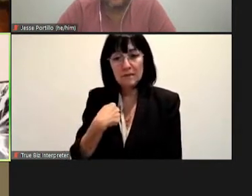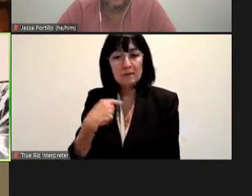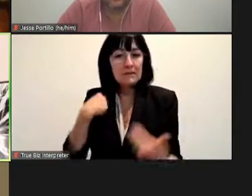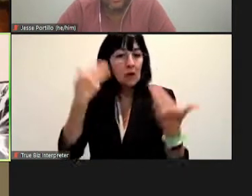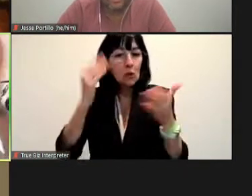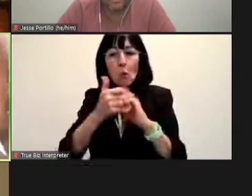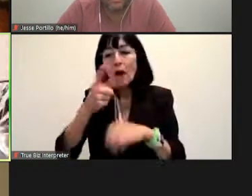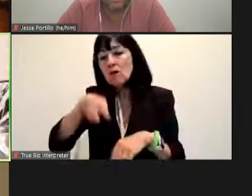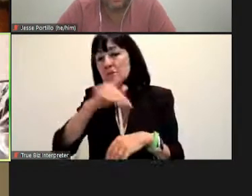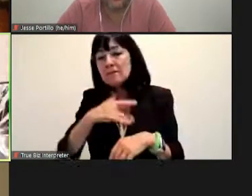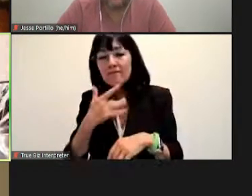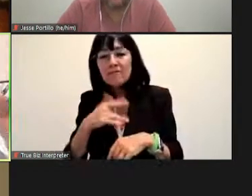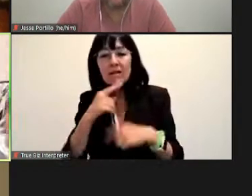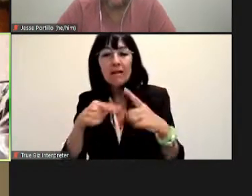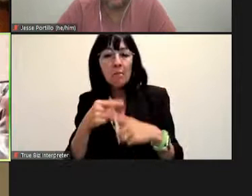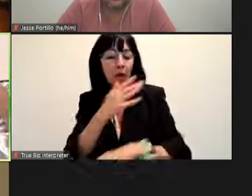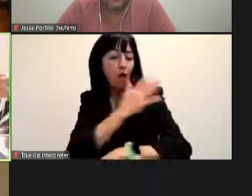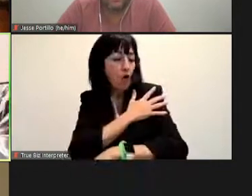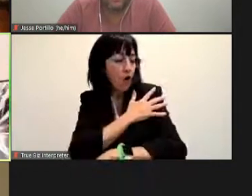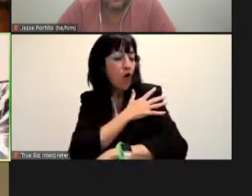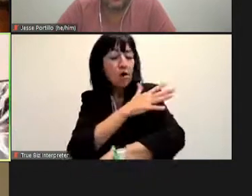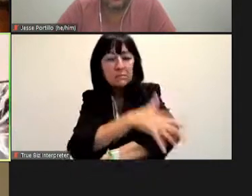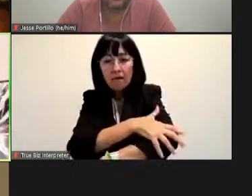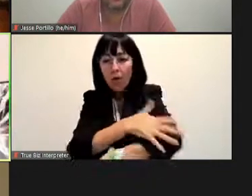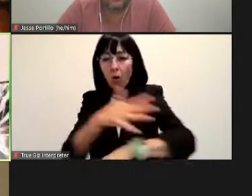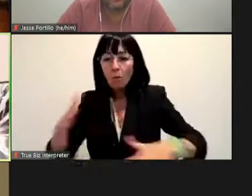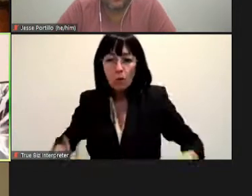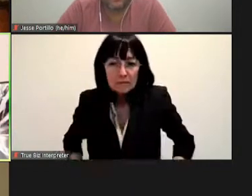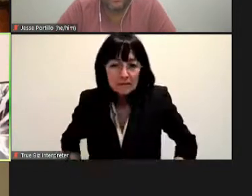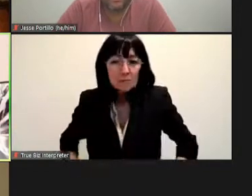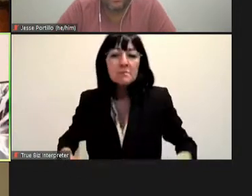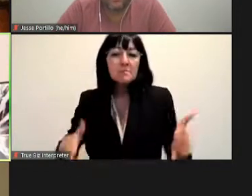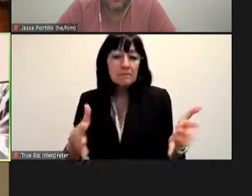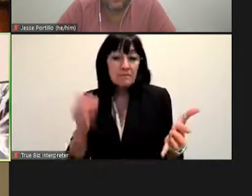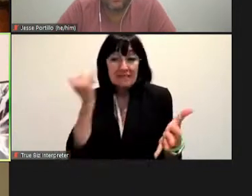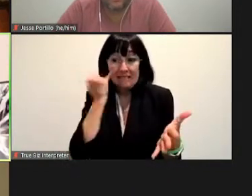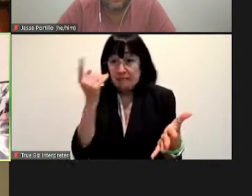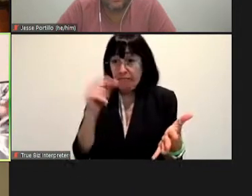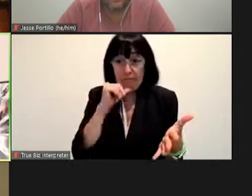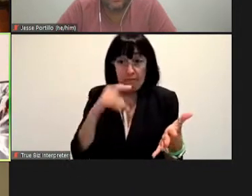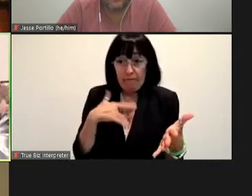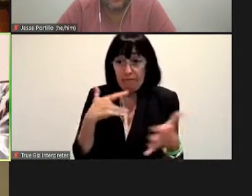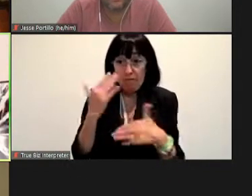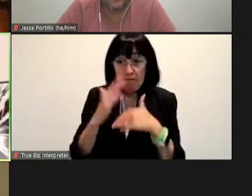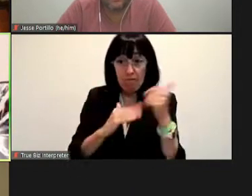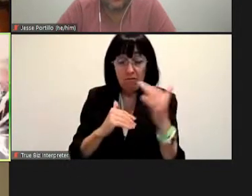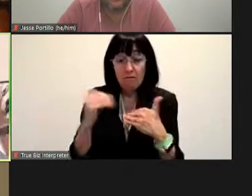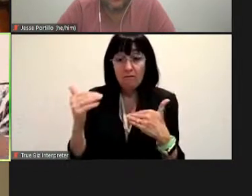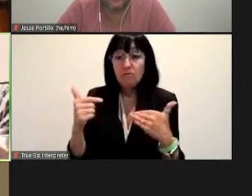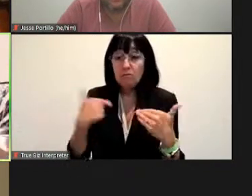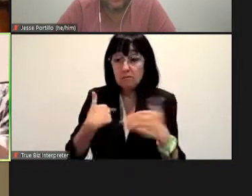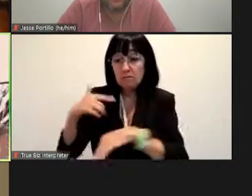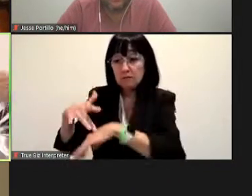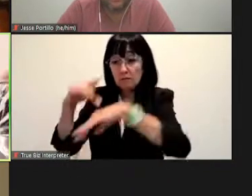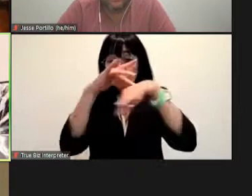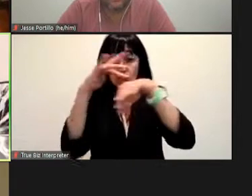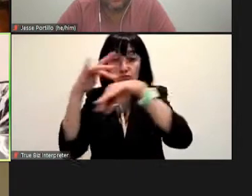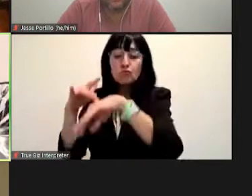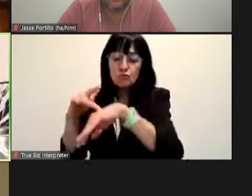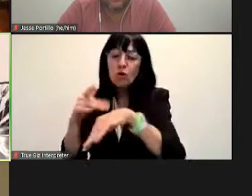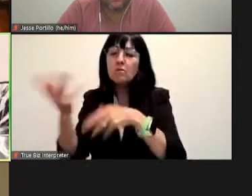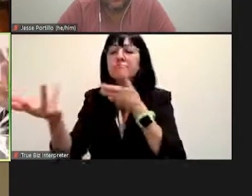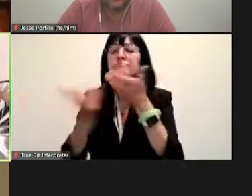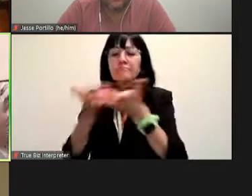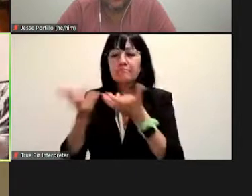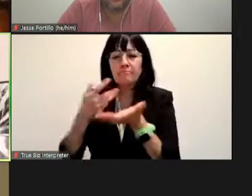your hips. I want to let you know that I'm coming. And if you don't feel comfortable with me being there, we're going to figure out a way. Again, the conversation is